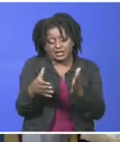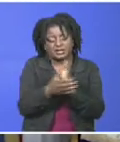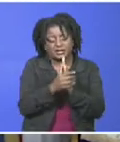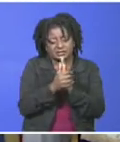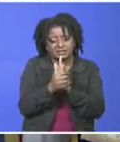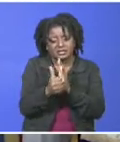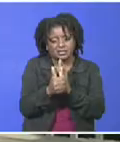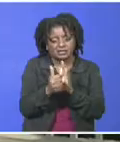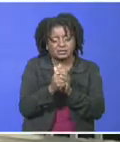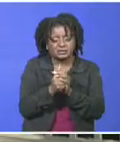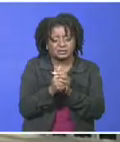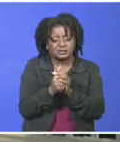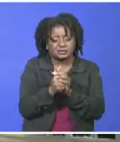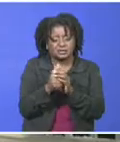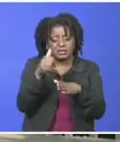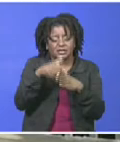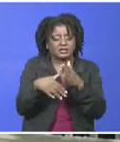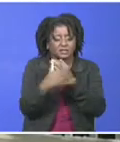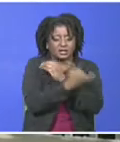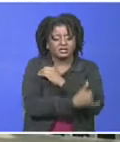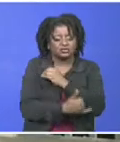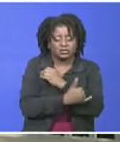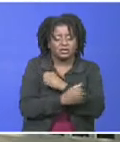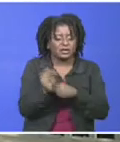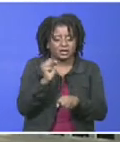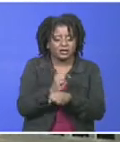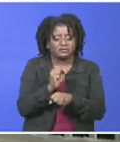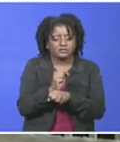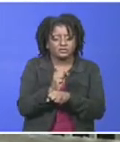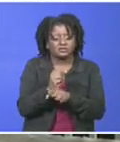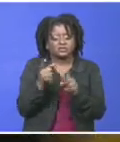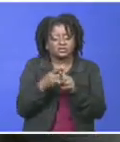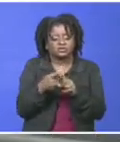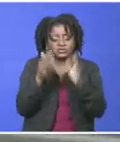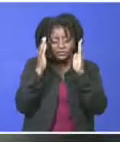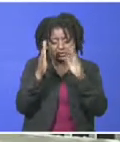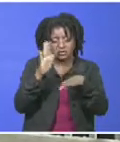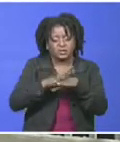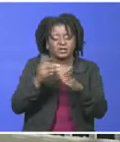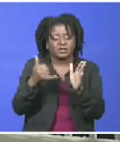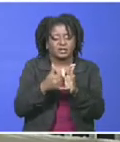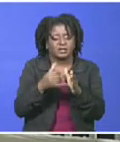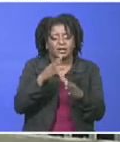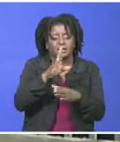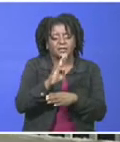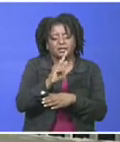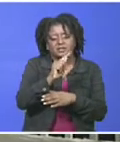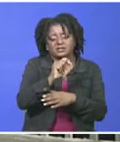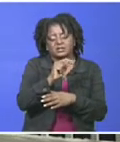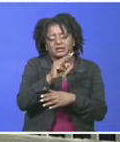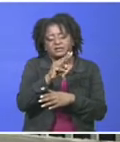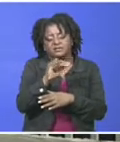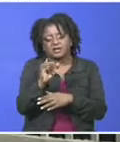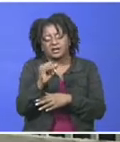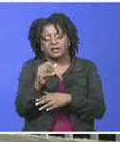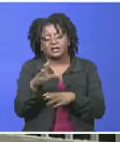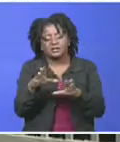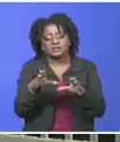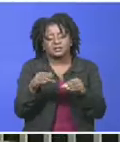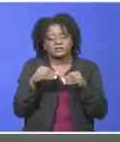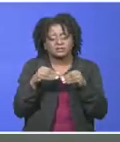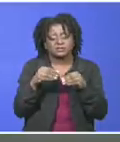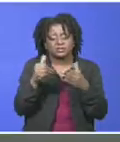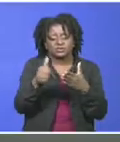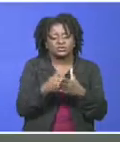Dr. Robert Robertson, says efforts are underway to address it. He said that B.T.V.I. has adopted a new approach in its offerings, which